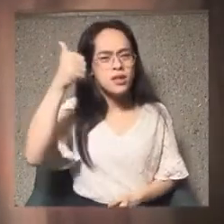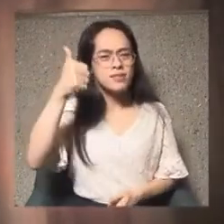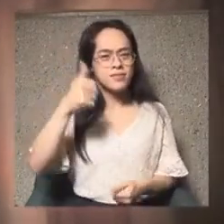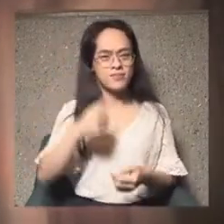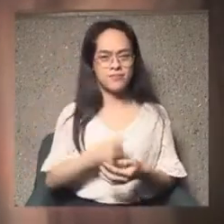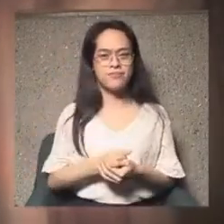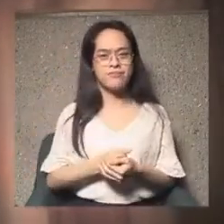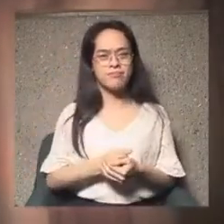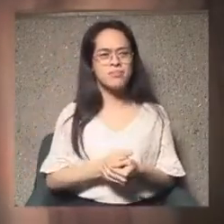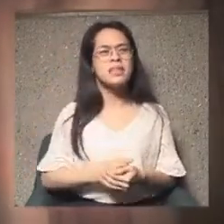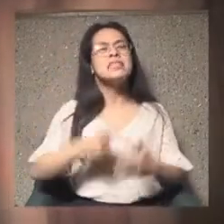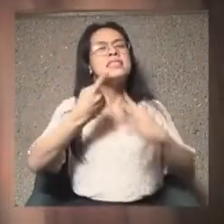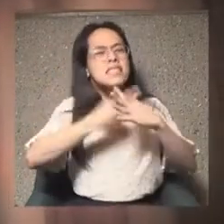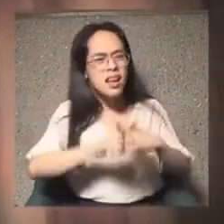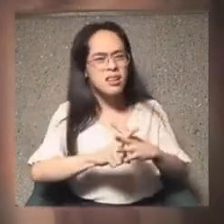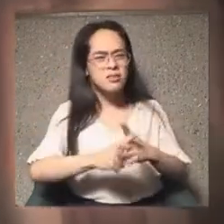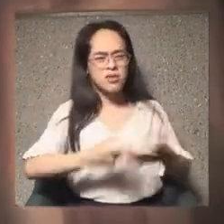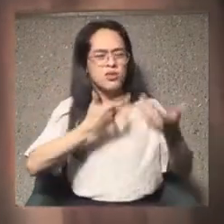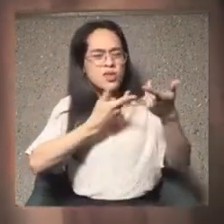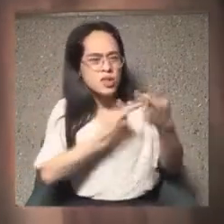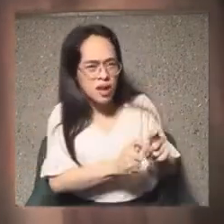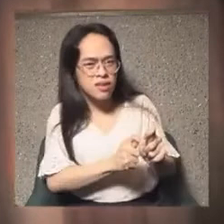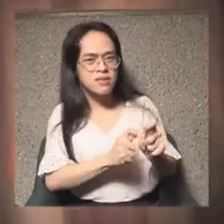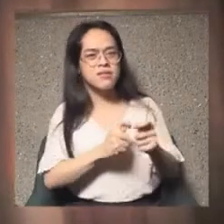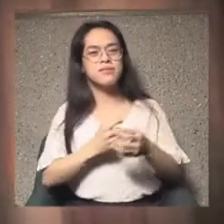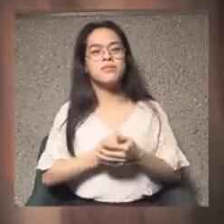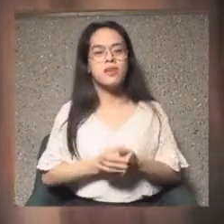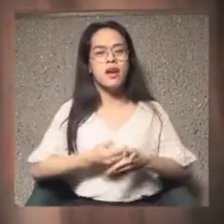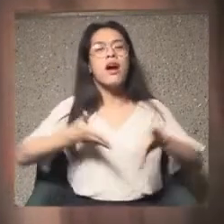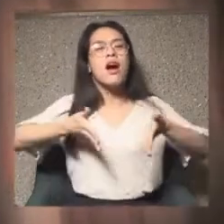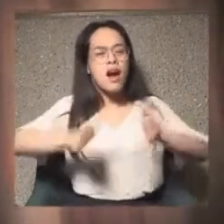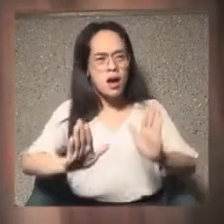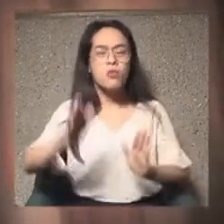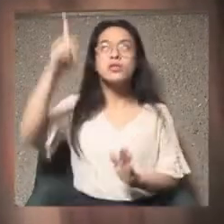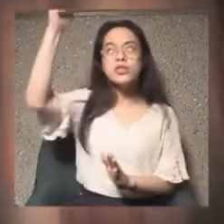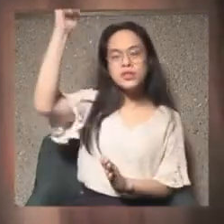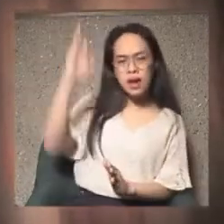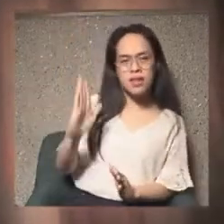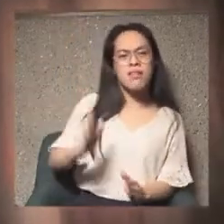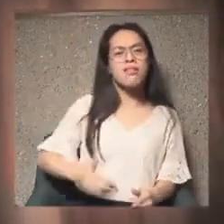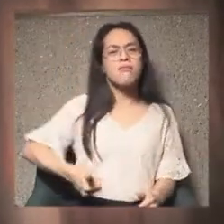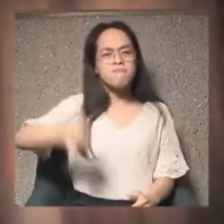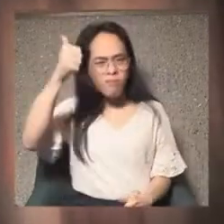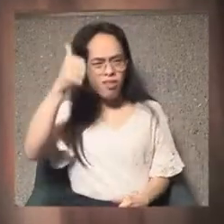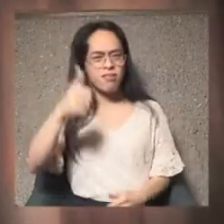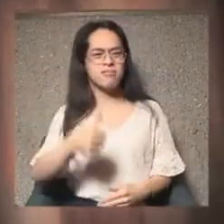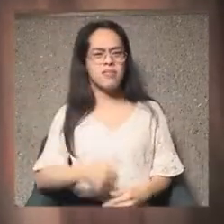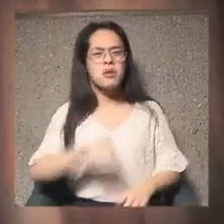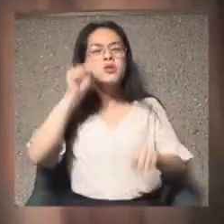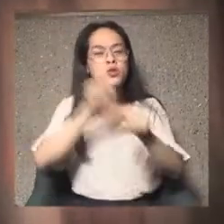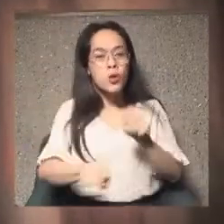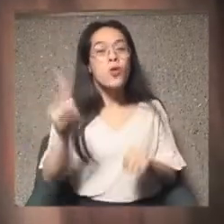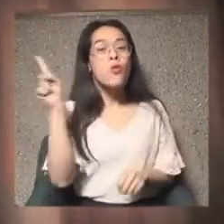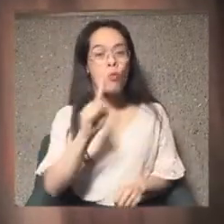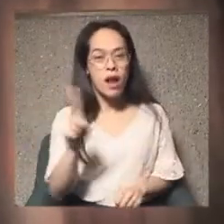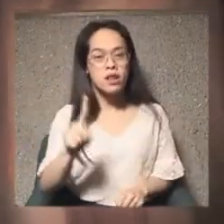Start trusting, and you let God win so that you may win.